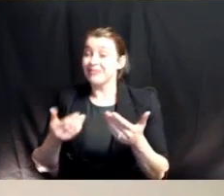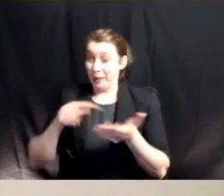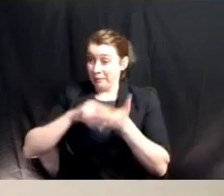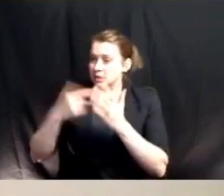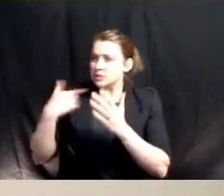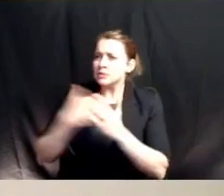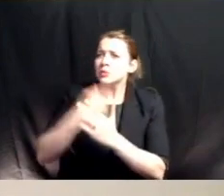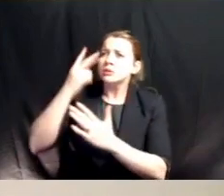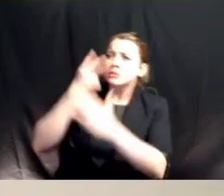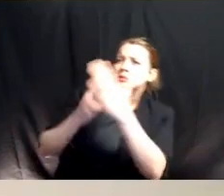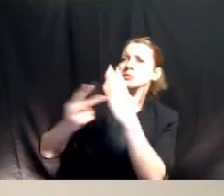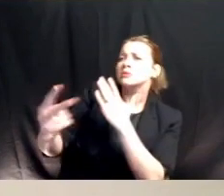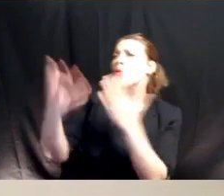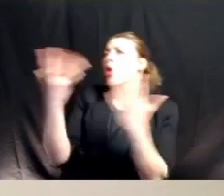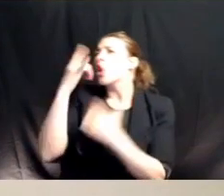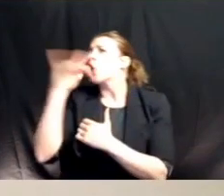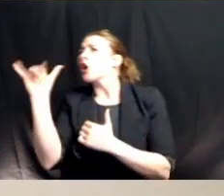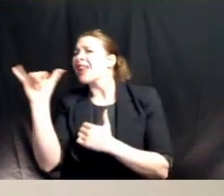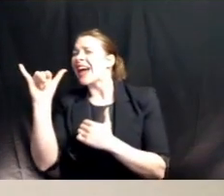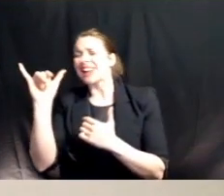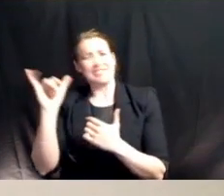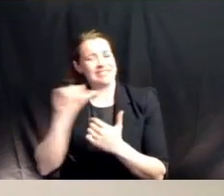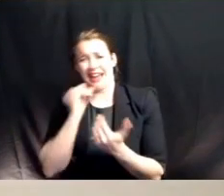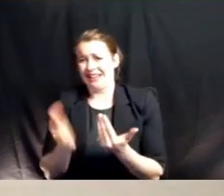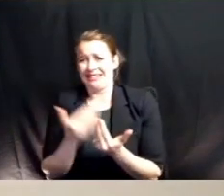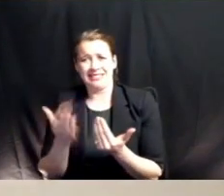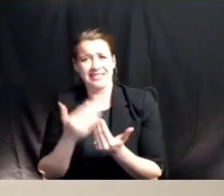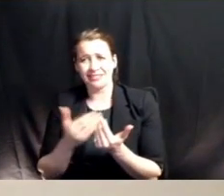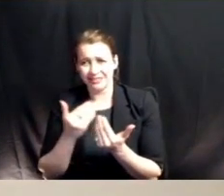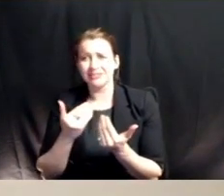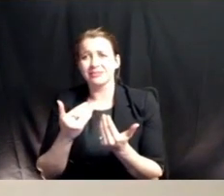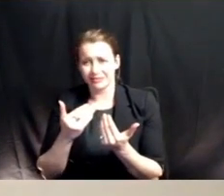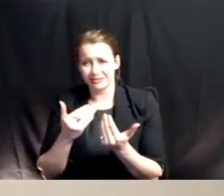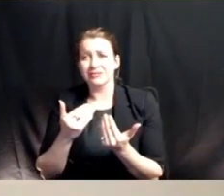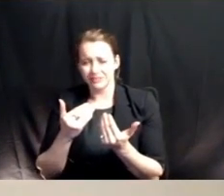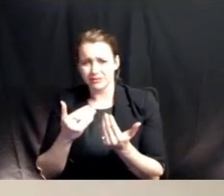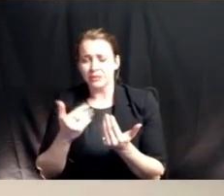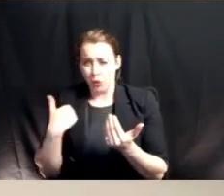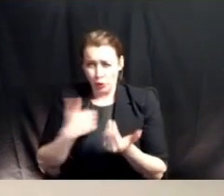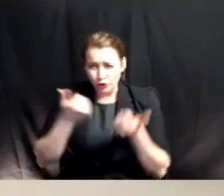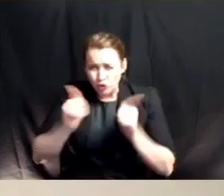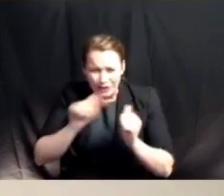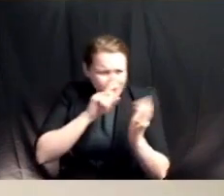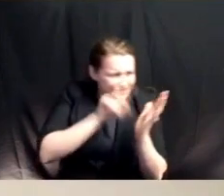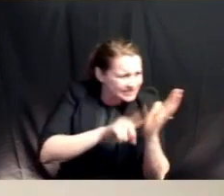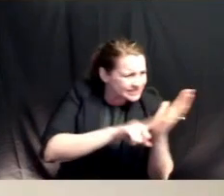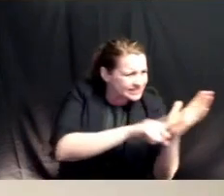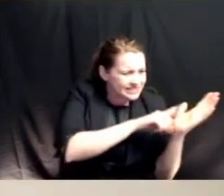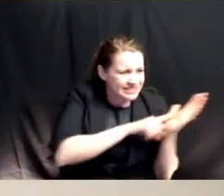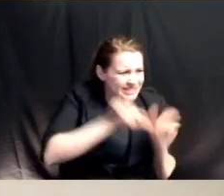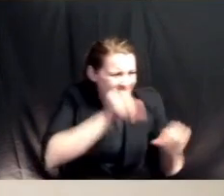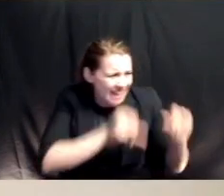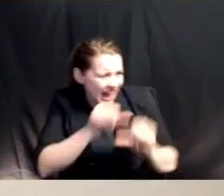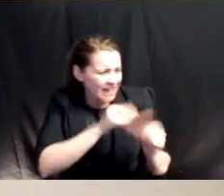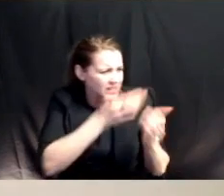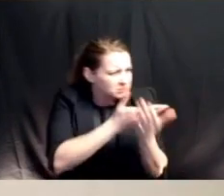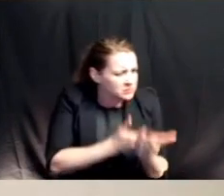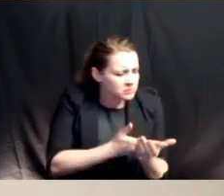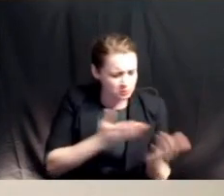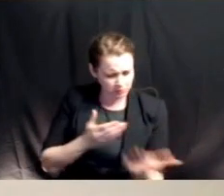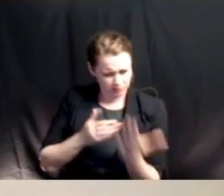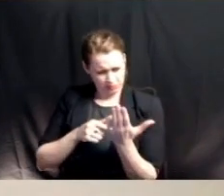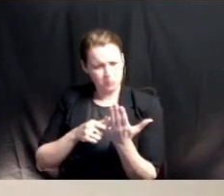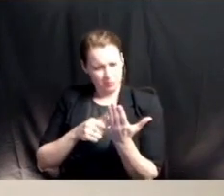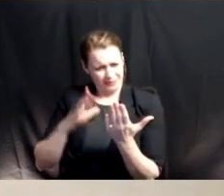far ahead is difficult. We're trying to use the best information we have, coupling it with information that we have